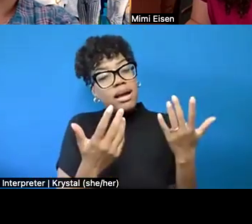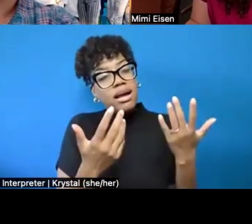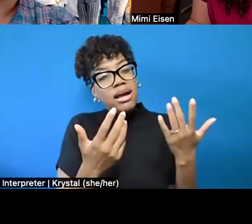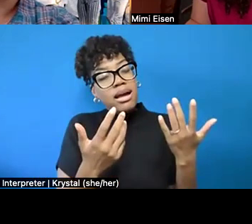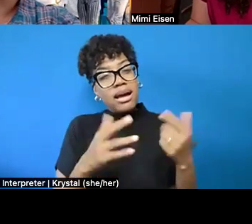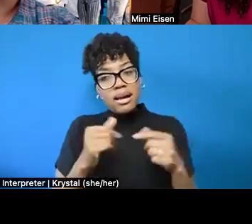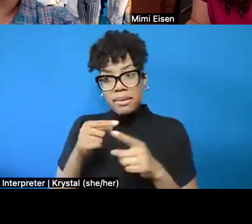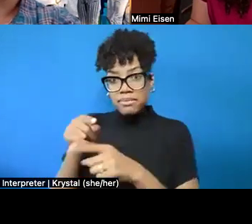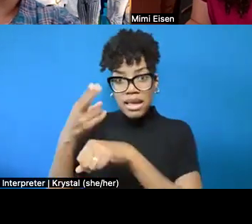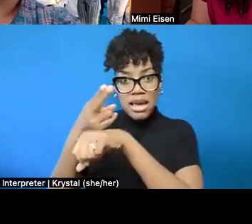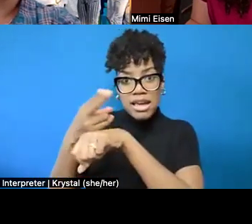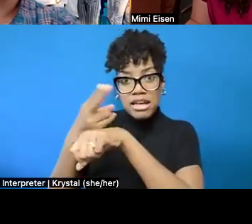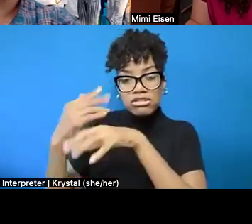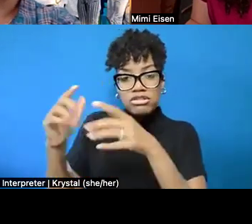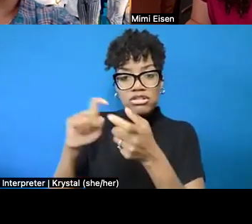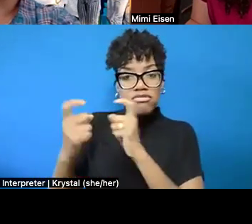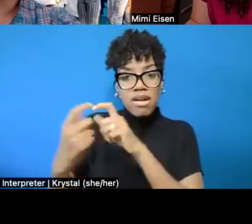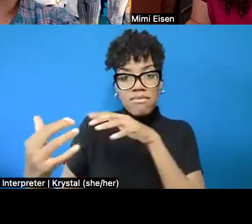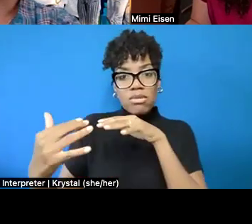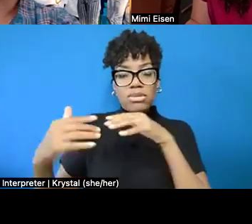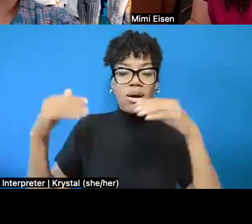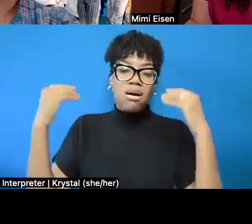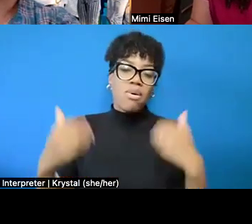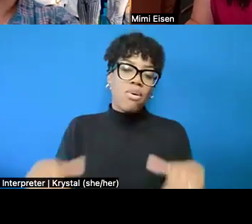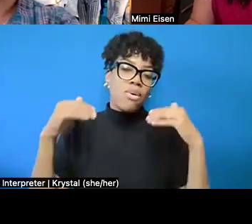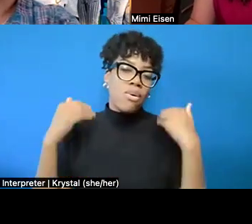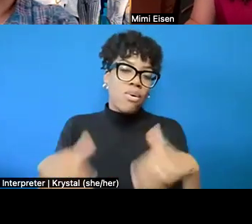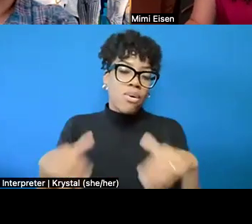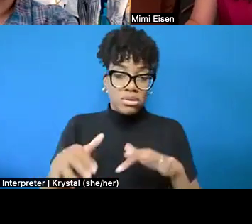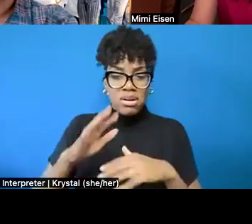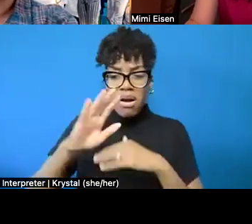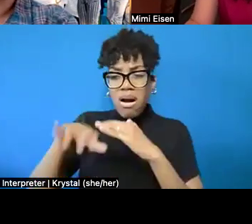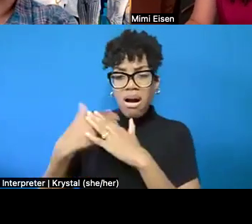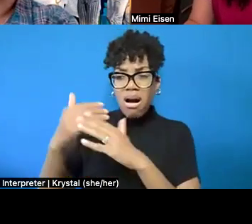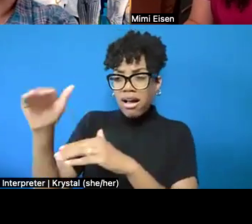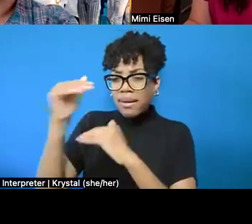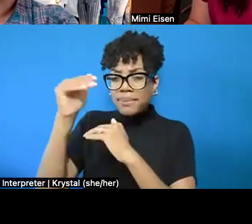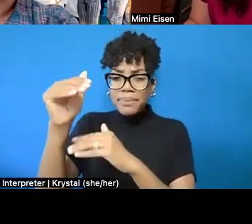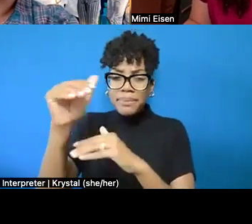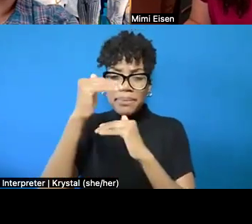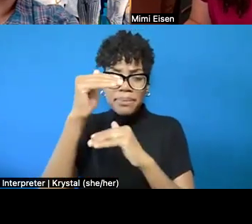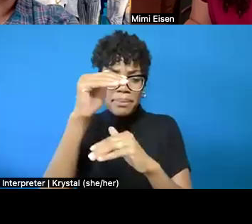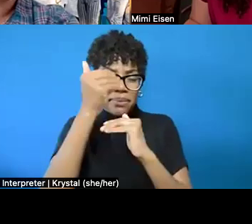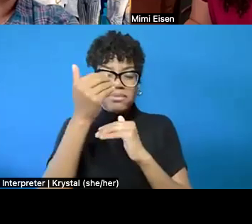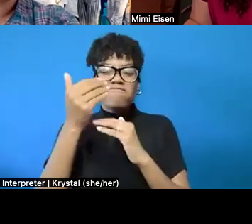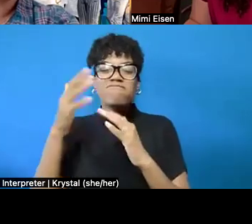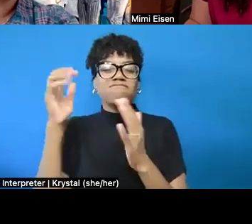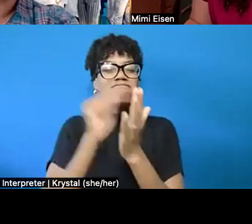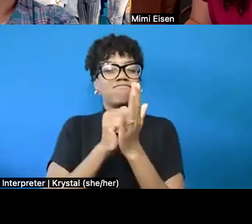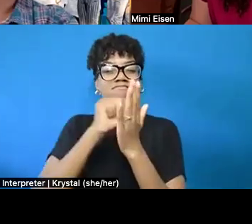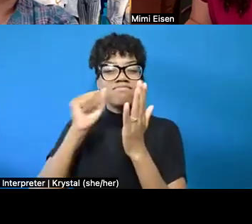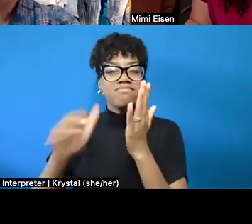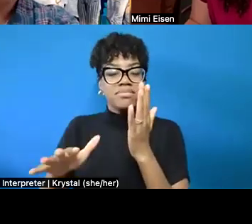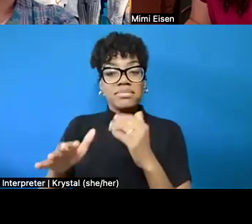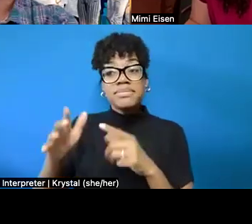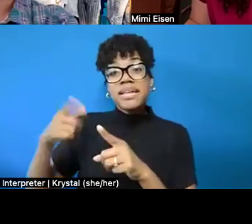and European empires had tried to erect around the idea that freedom was the sole property of white people,